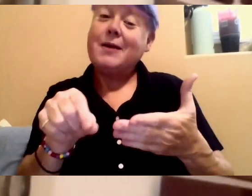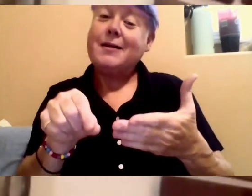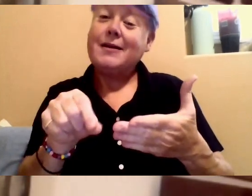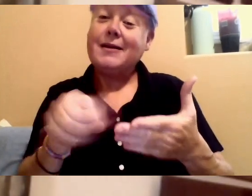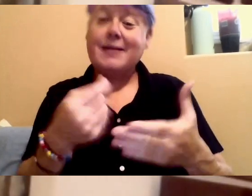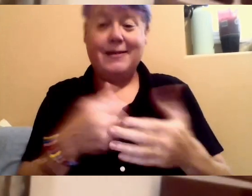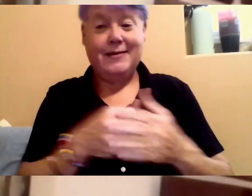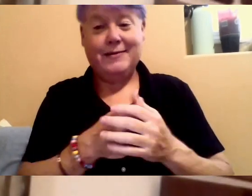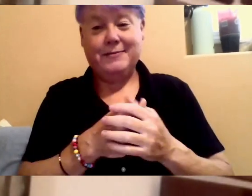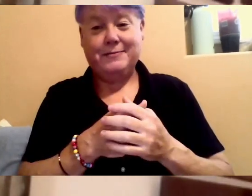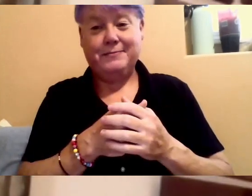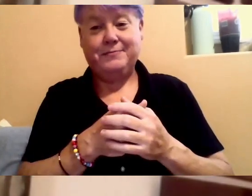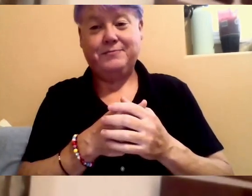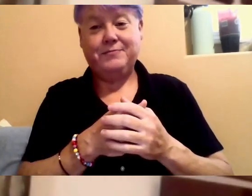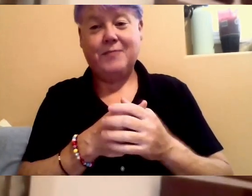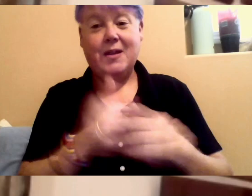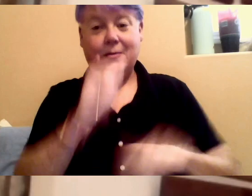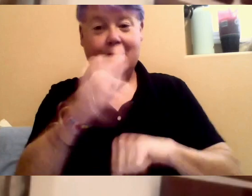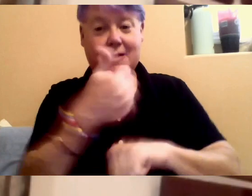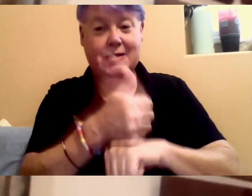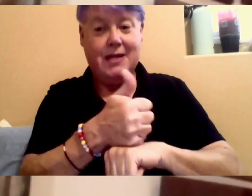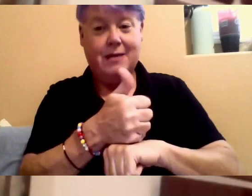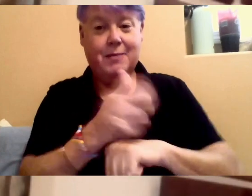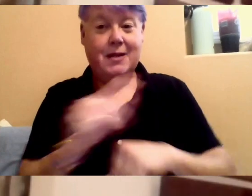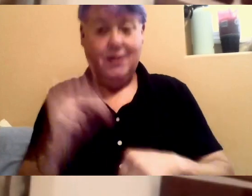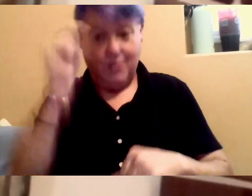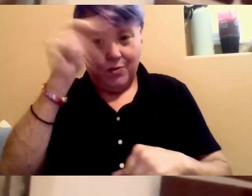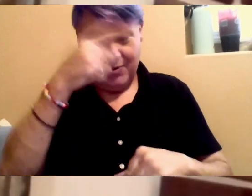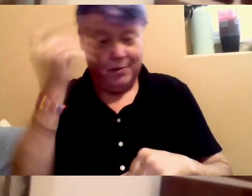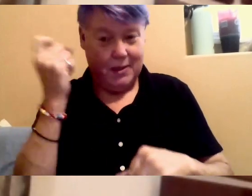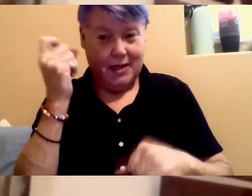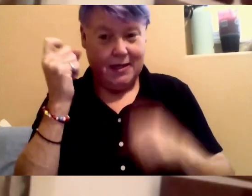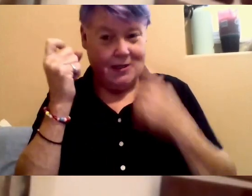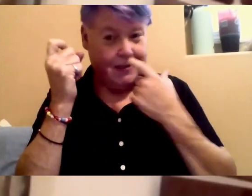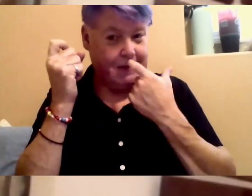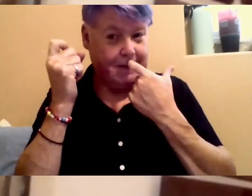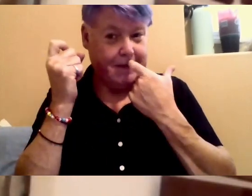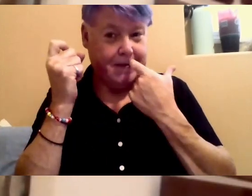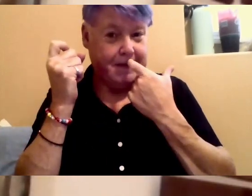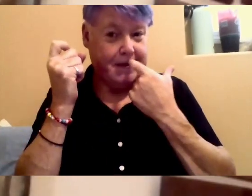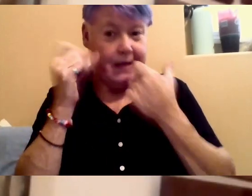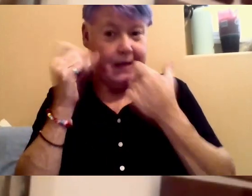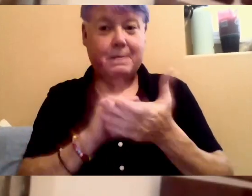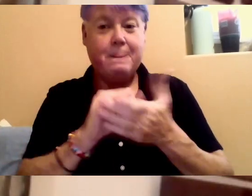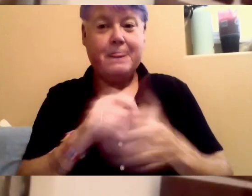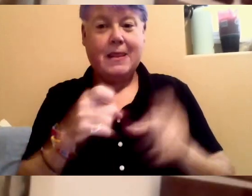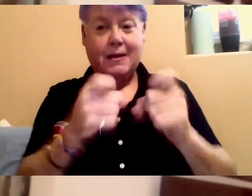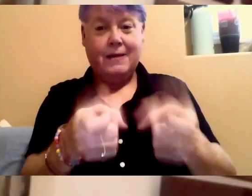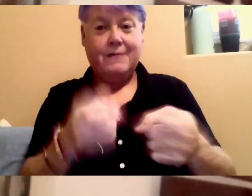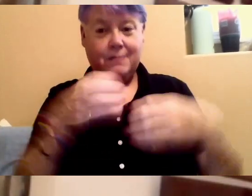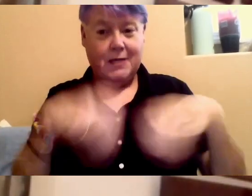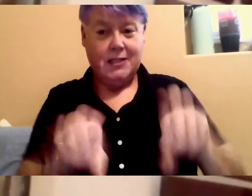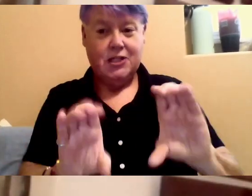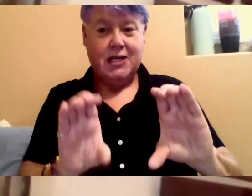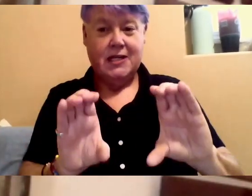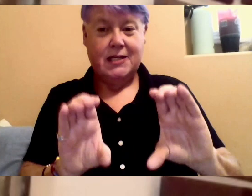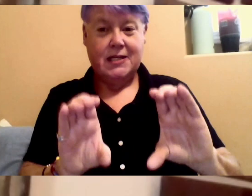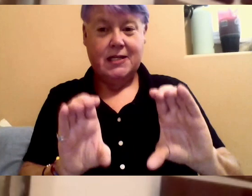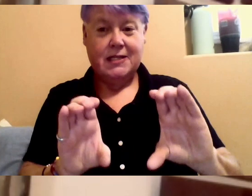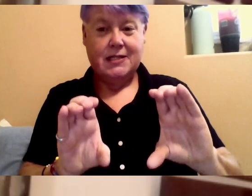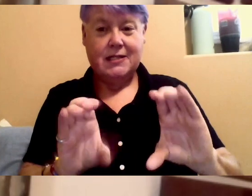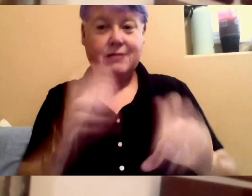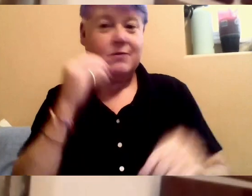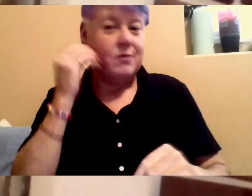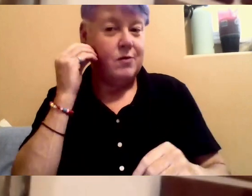set in the north because that gives me a chance to go home inside my